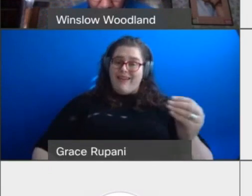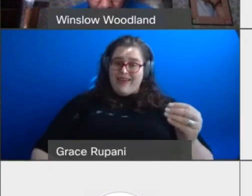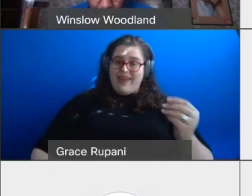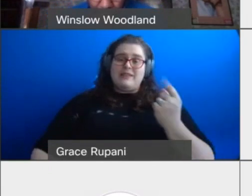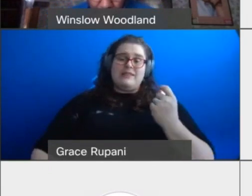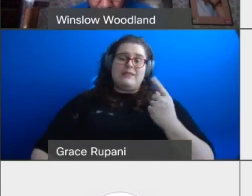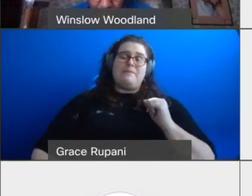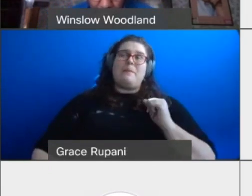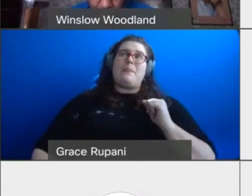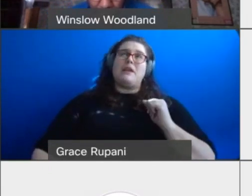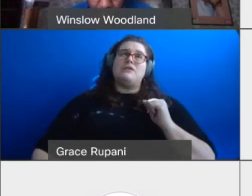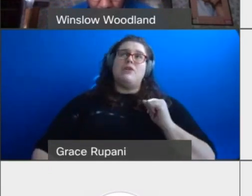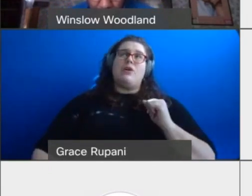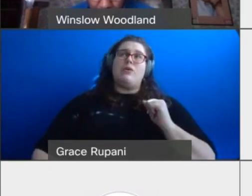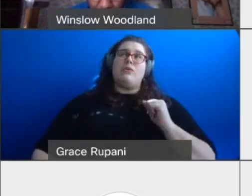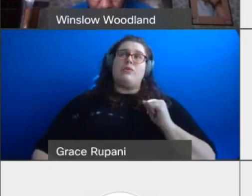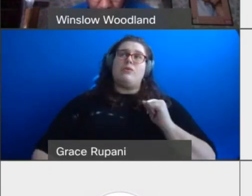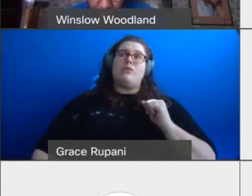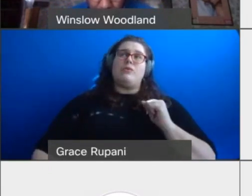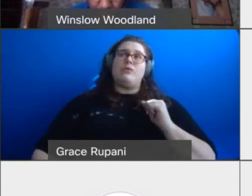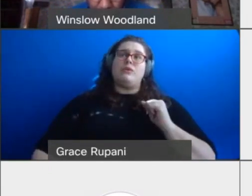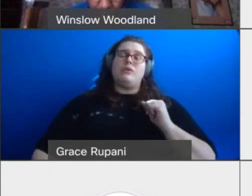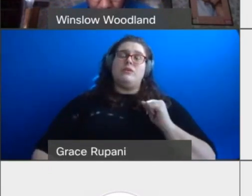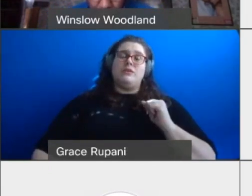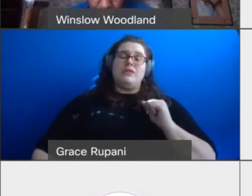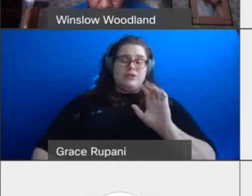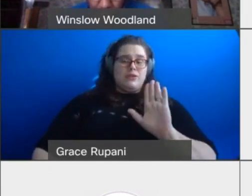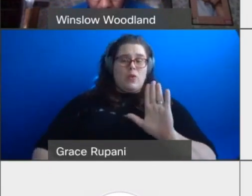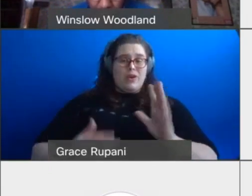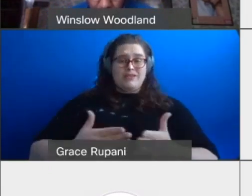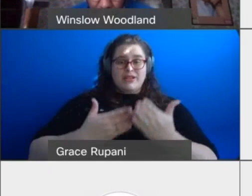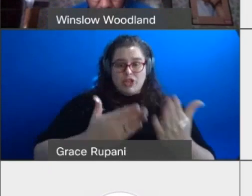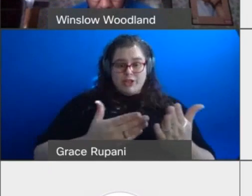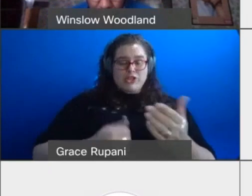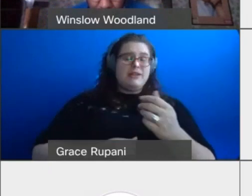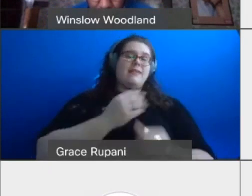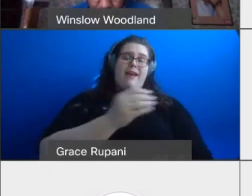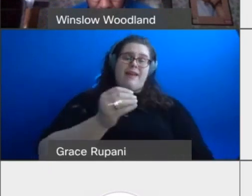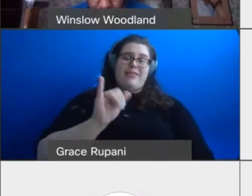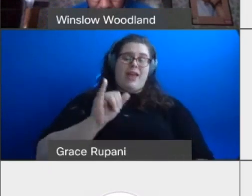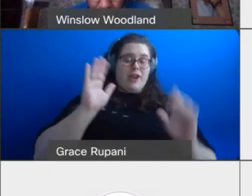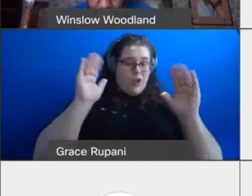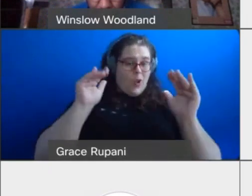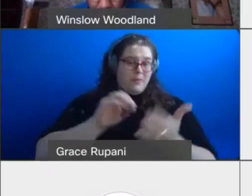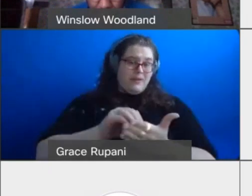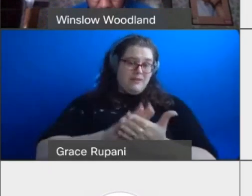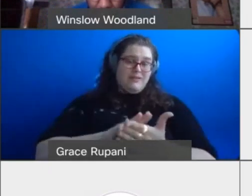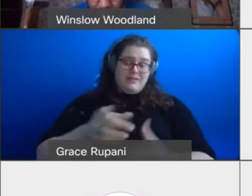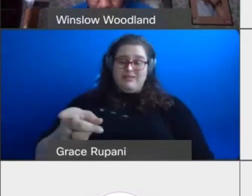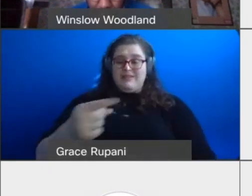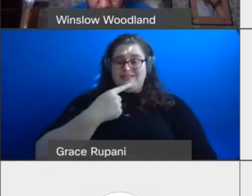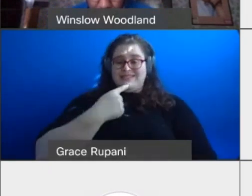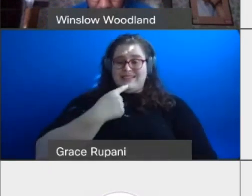So we will take back the suggestion and the hope that is stated here that there could be some kind